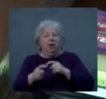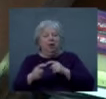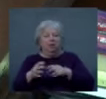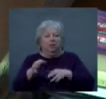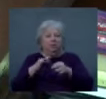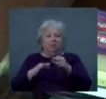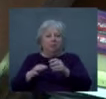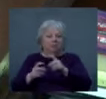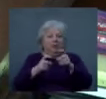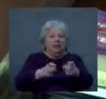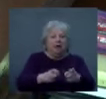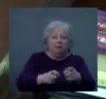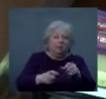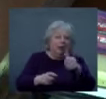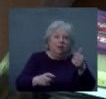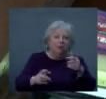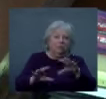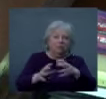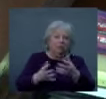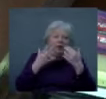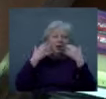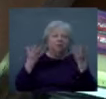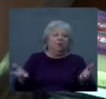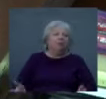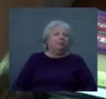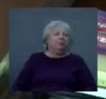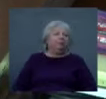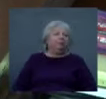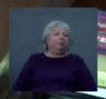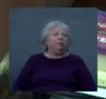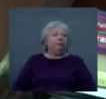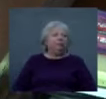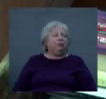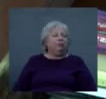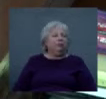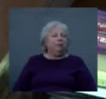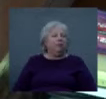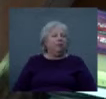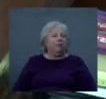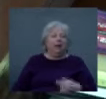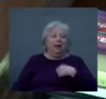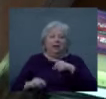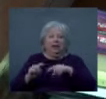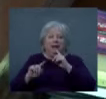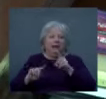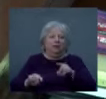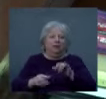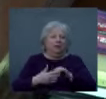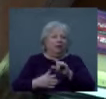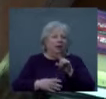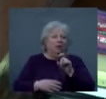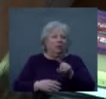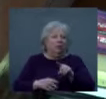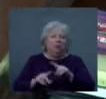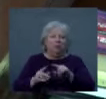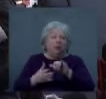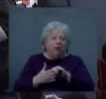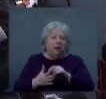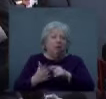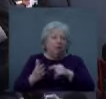their place. But he can probably I don't want to rule your agenda, but I can't answer that question, but that's what I